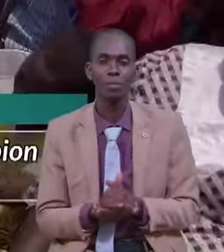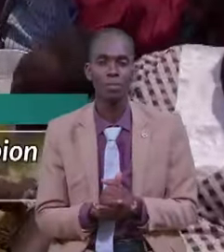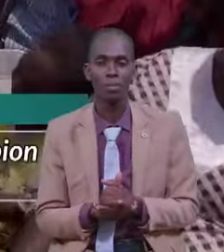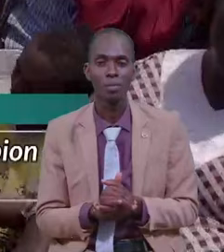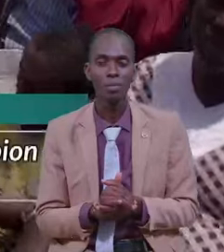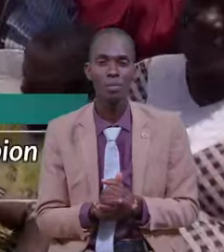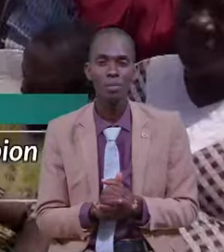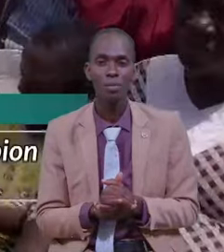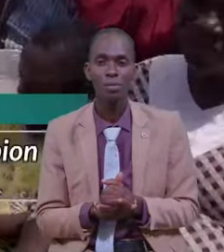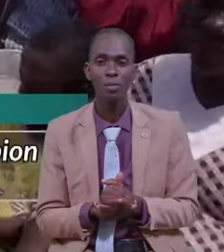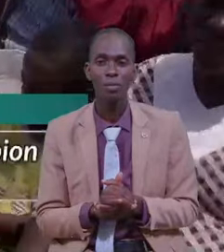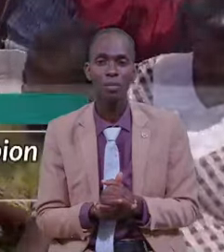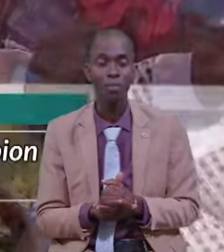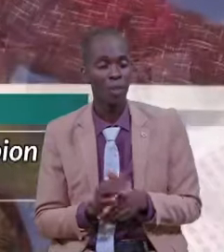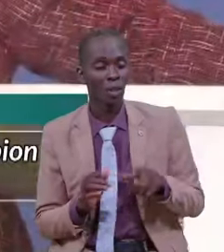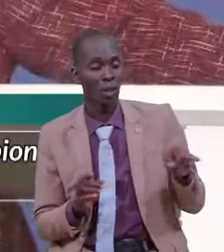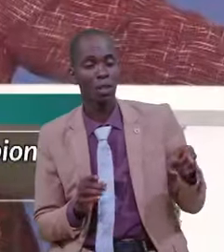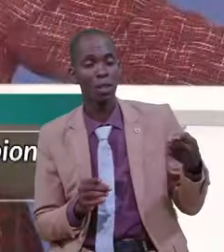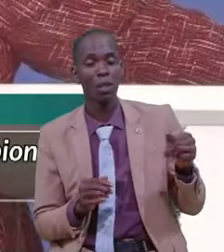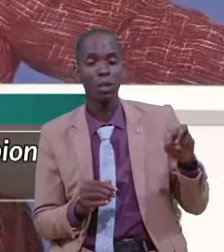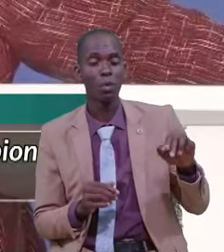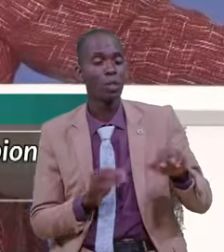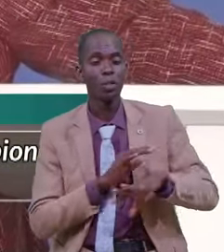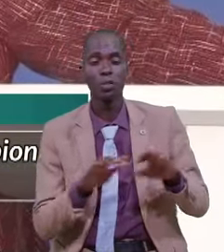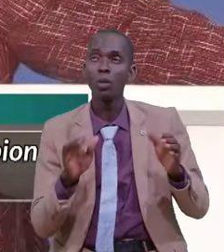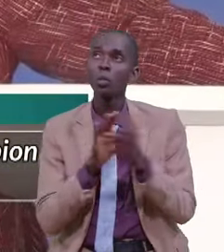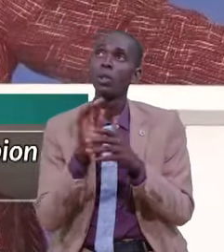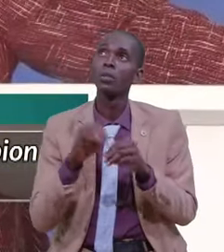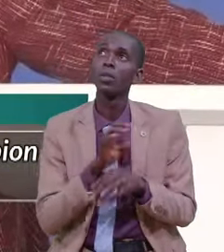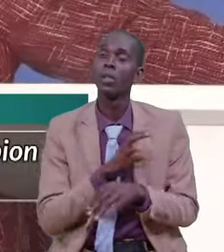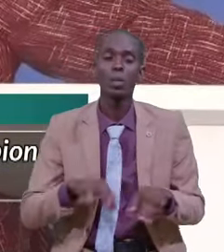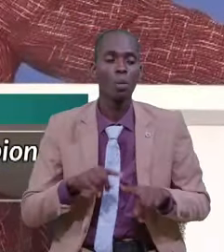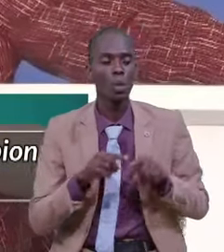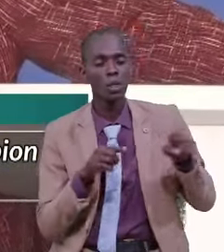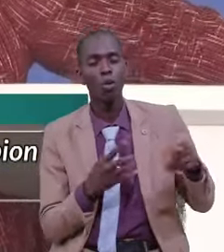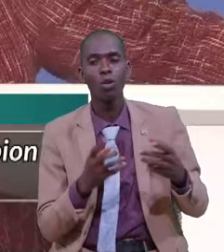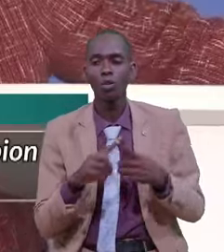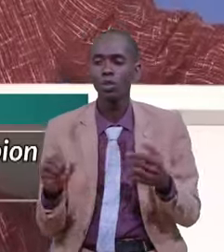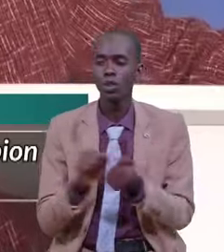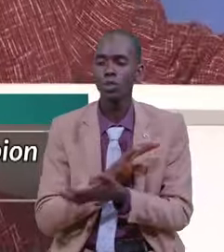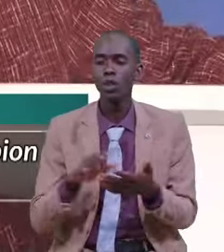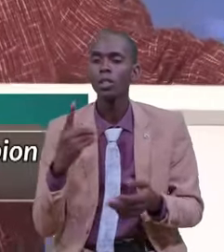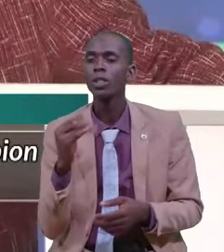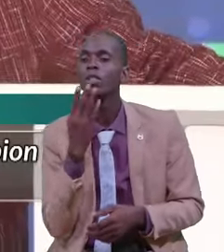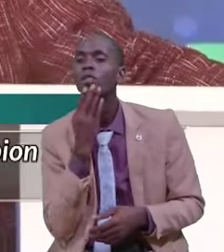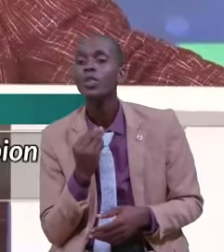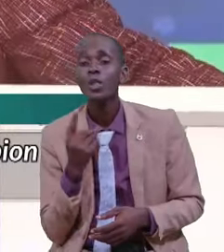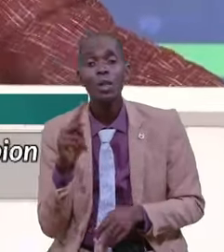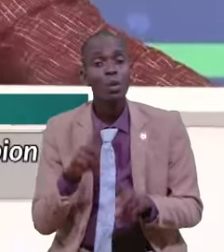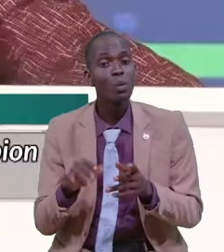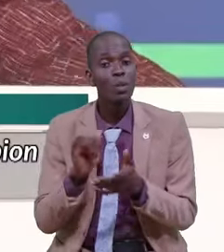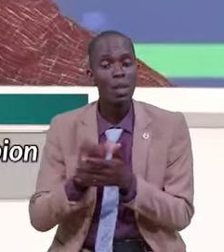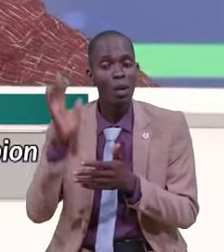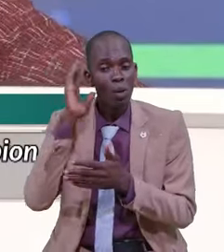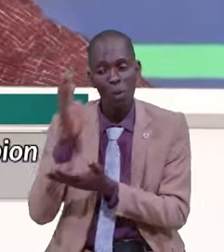He didn't trust in Christ. He wanted to destroy the Jews, the people that will produce the